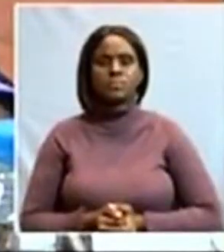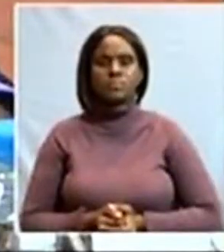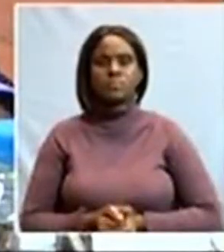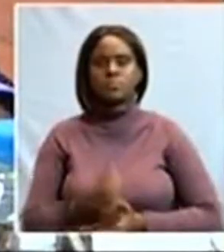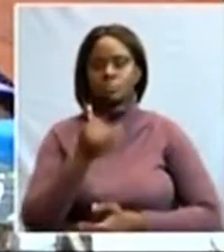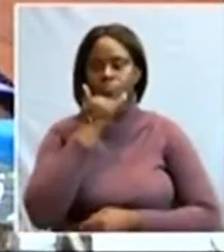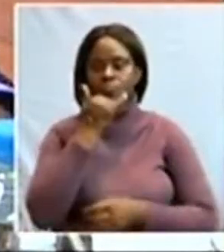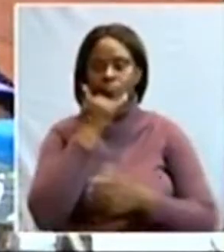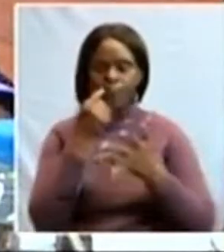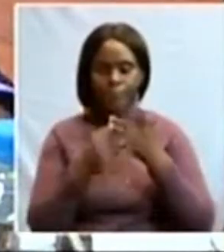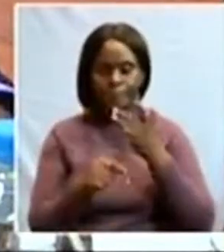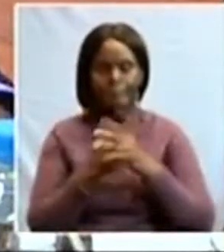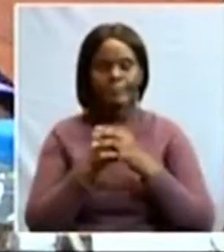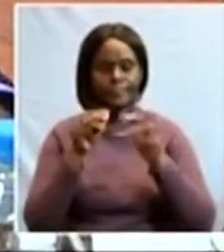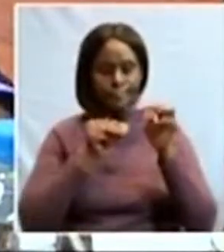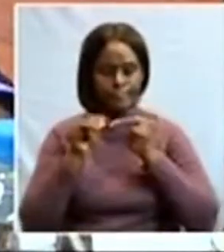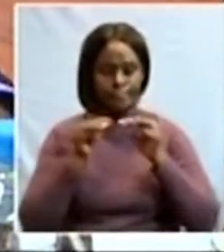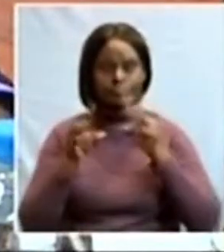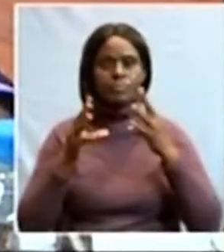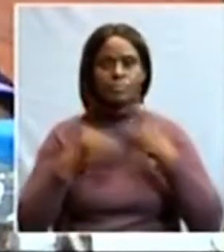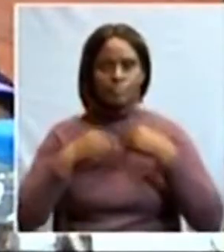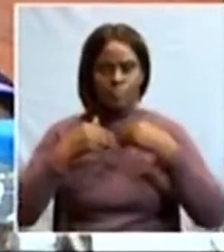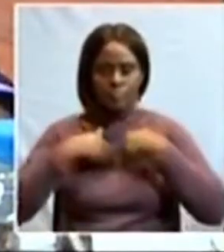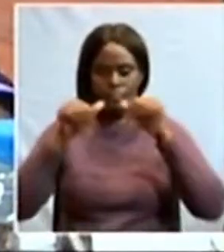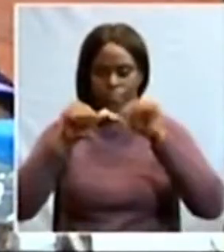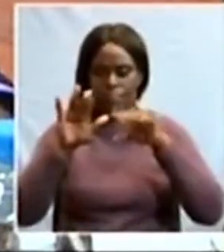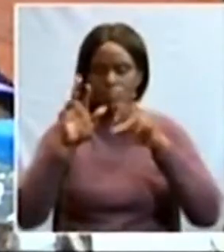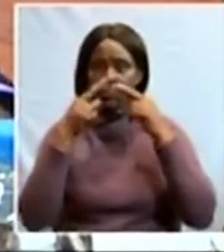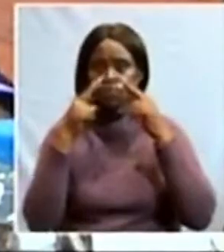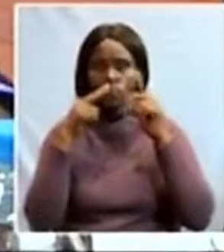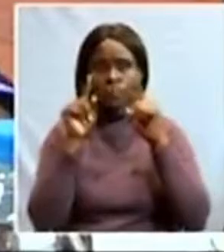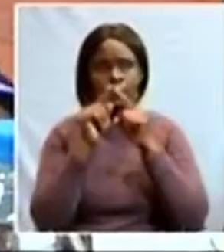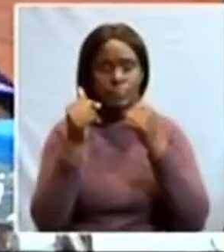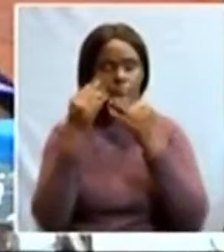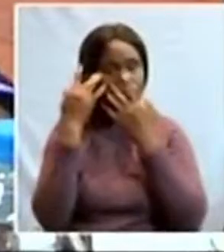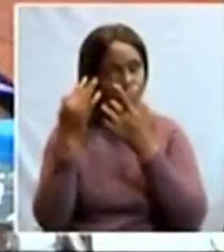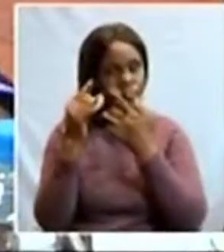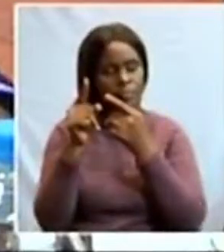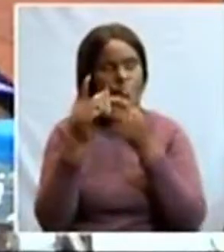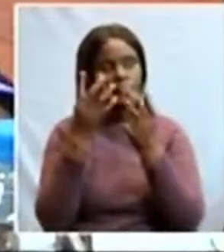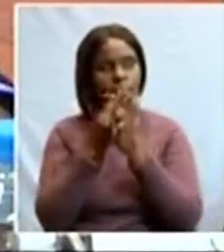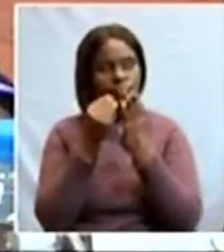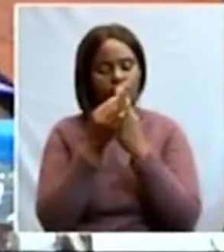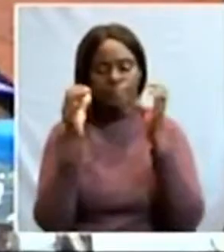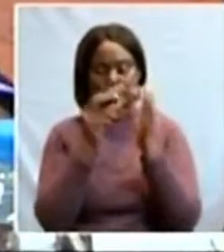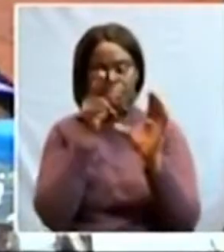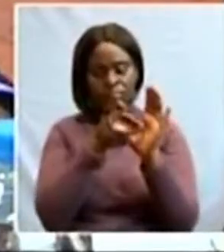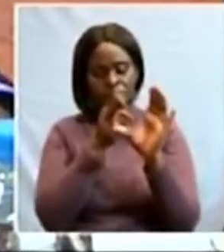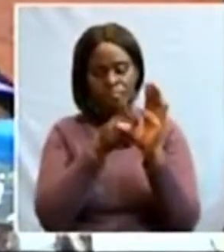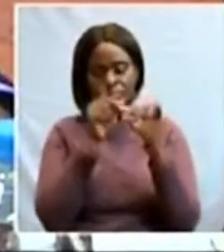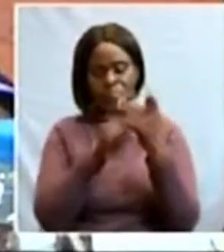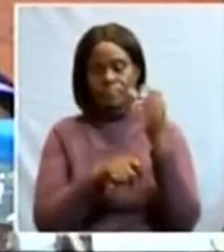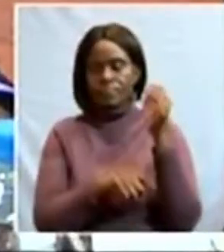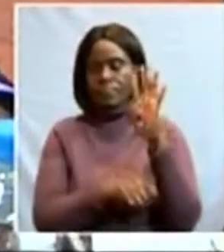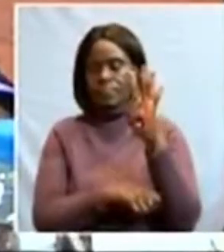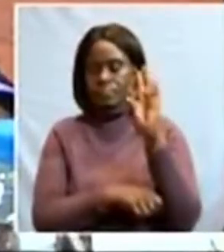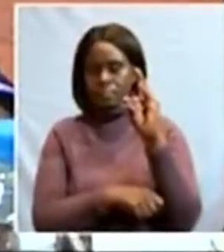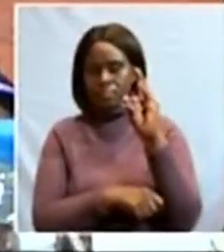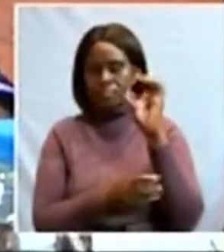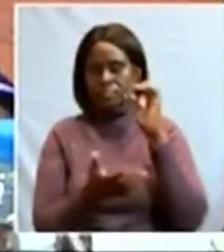Cause of query. Management acknowledges the auditor's finding and which to state the council did not account for fuel amounting to